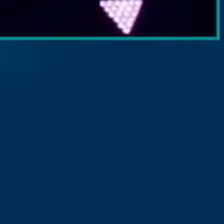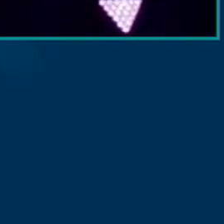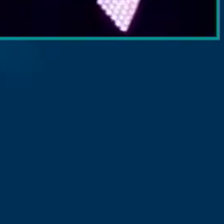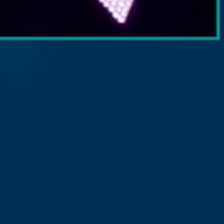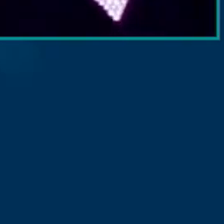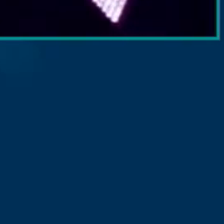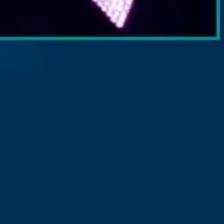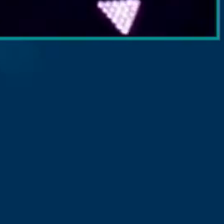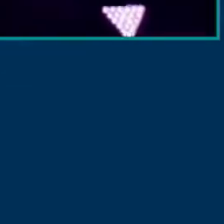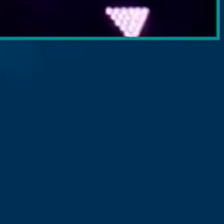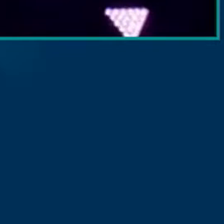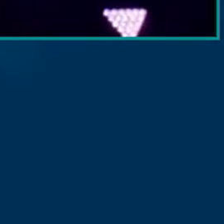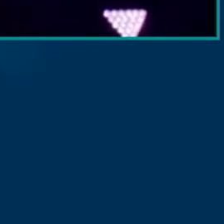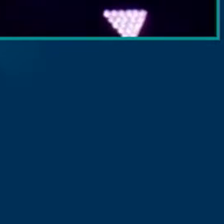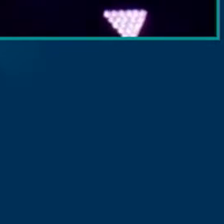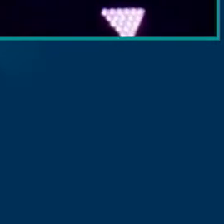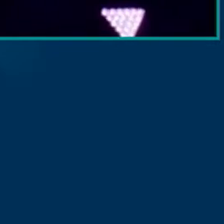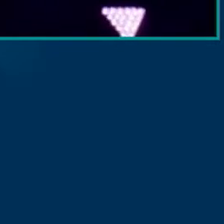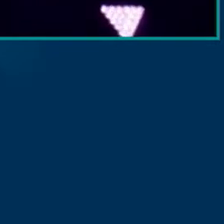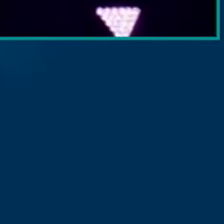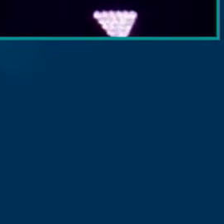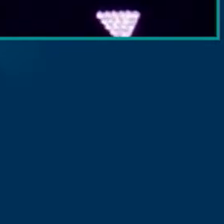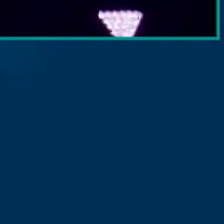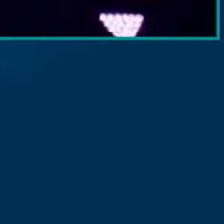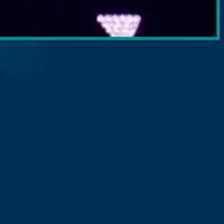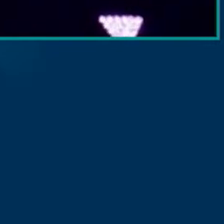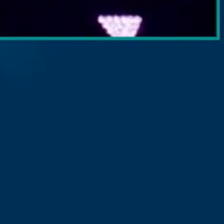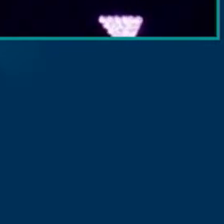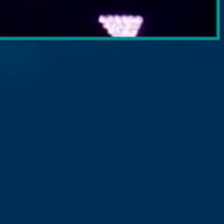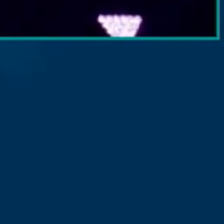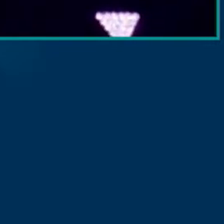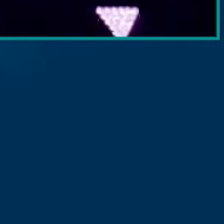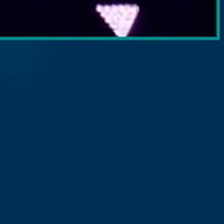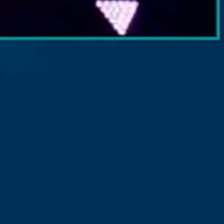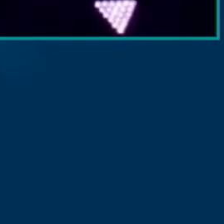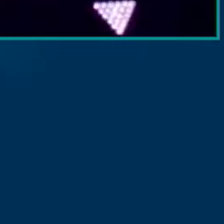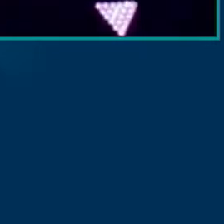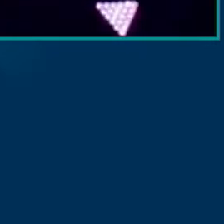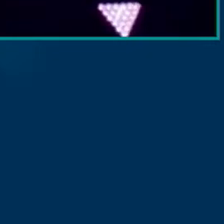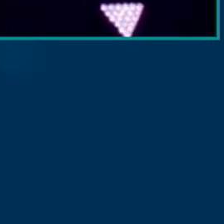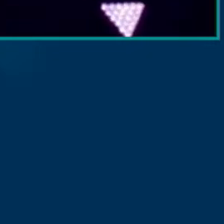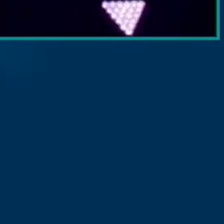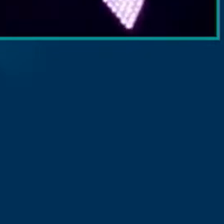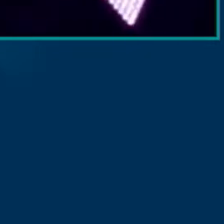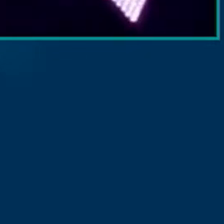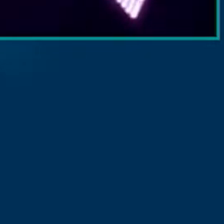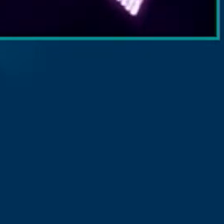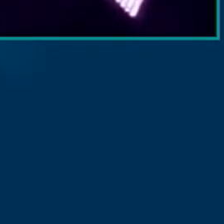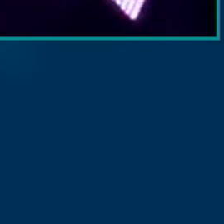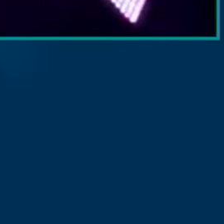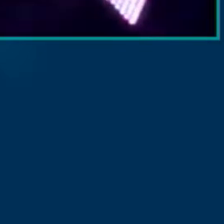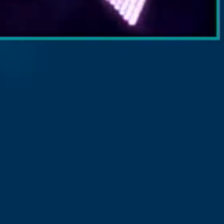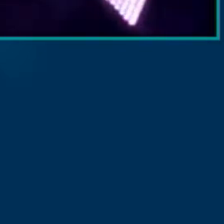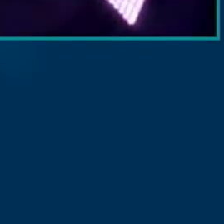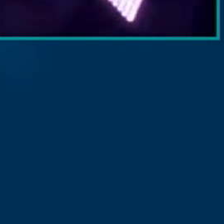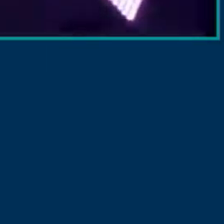by 10 big global organizations. So this is a document that is not